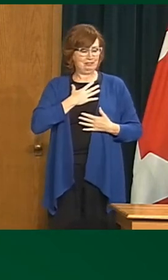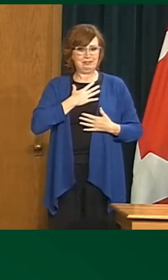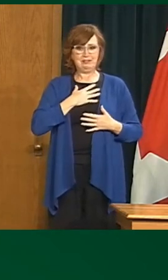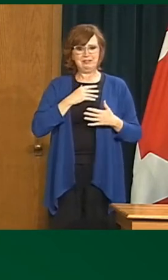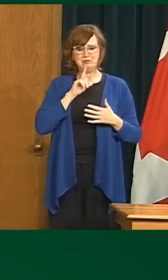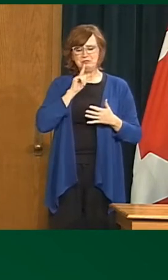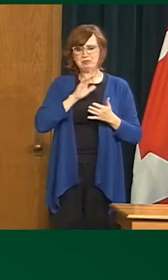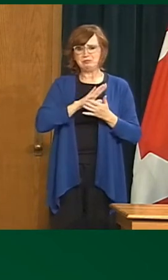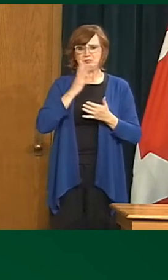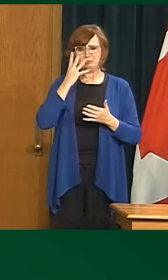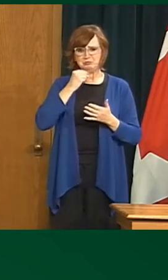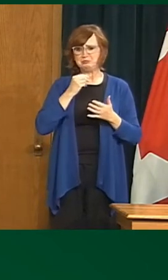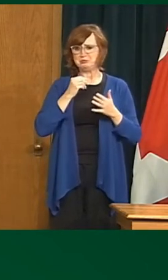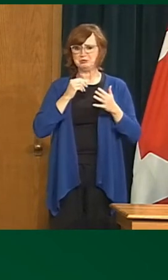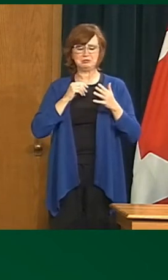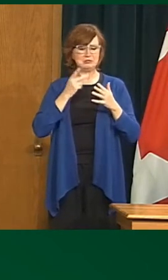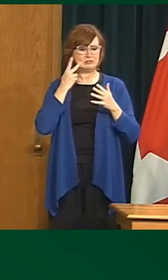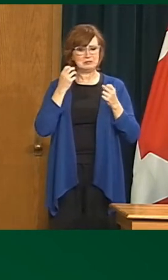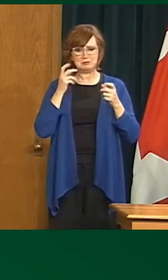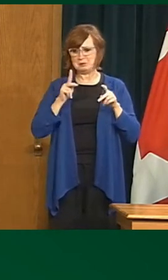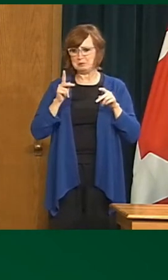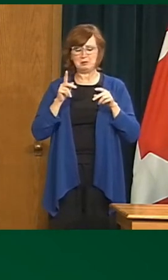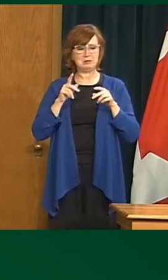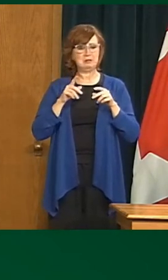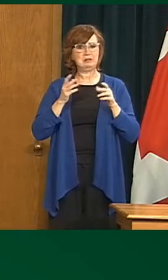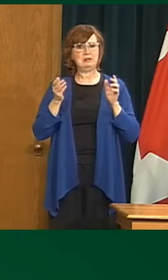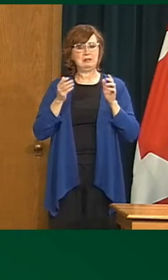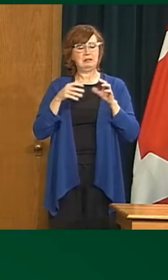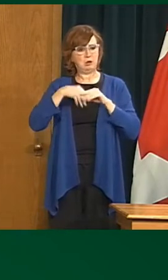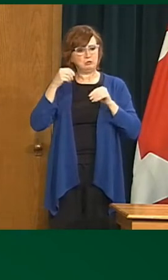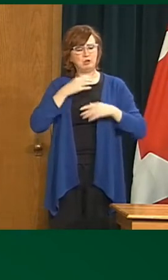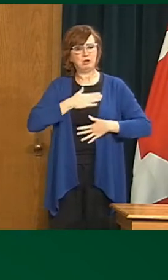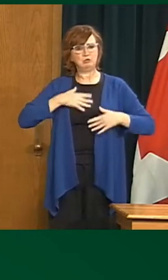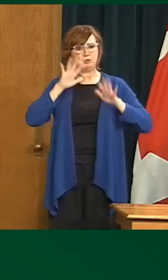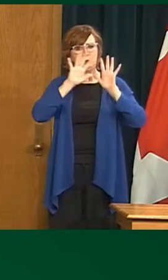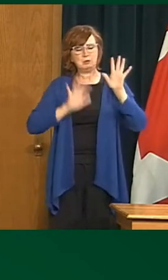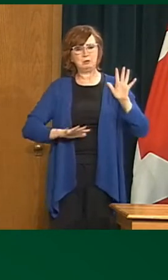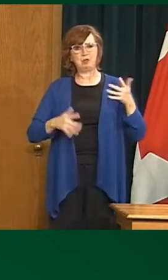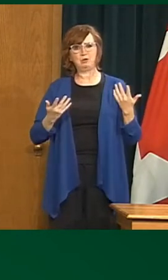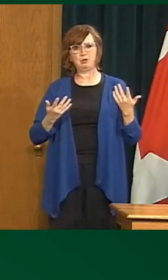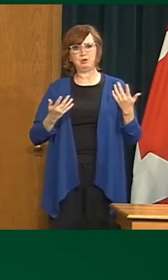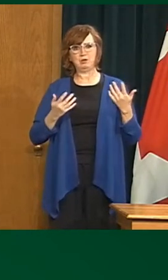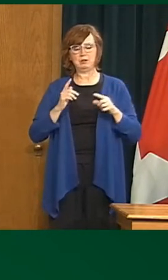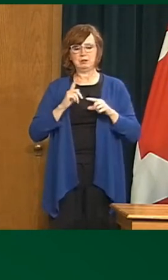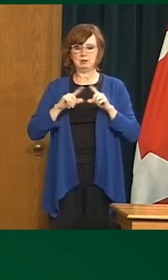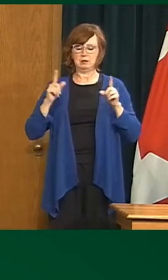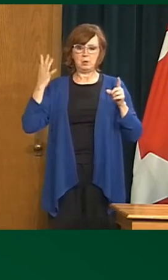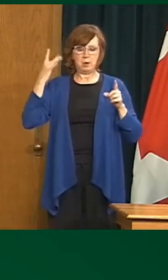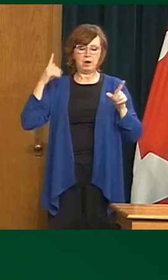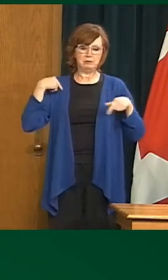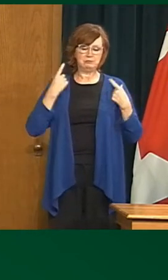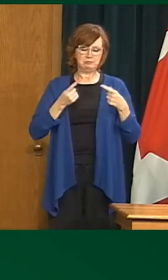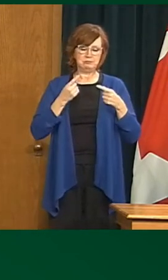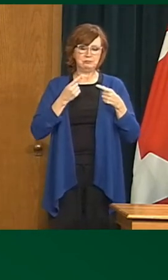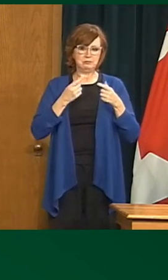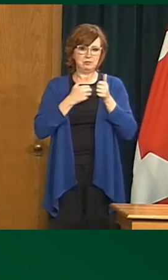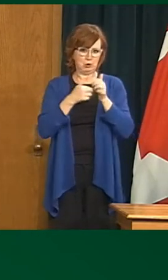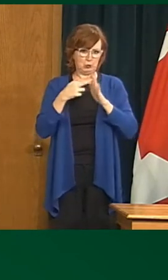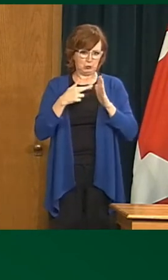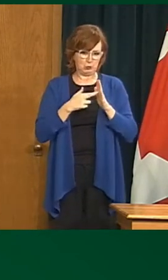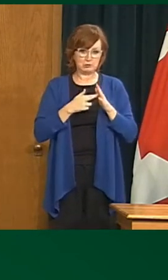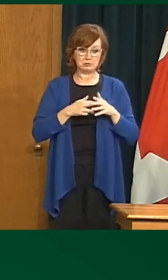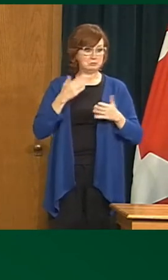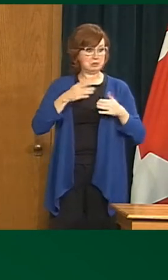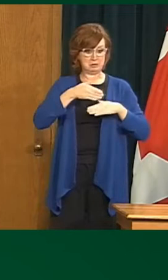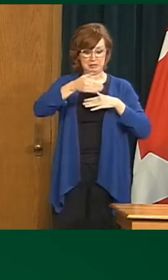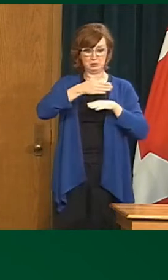keeps up all of the good physical distancing measures that have been working so very well thus far. This weekend, you might be